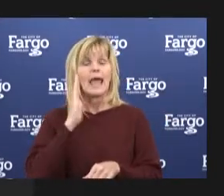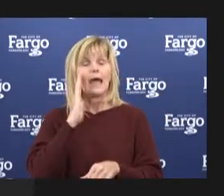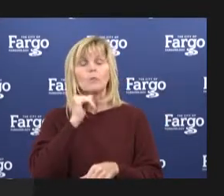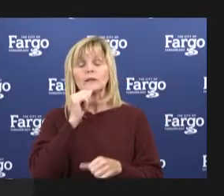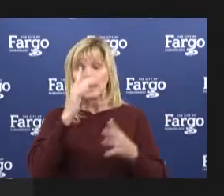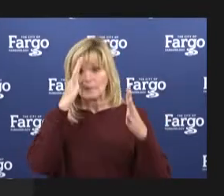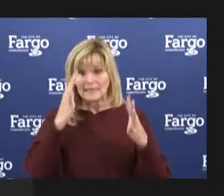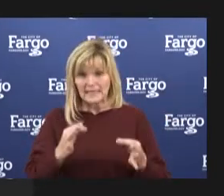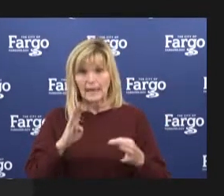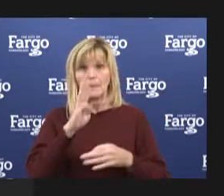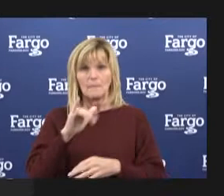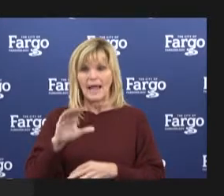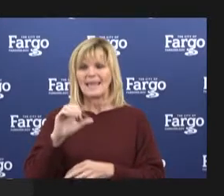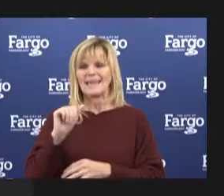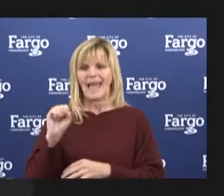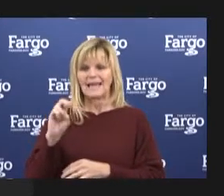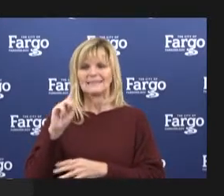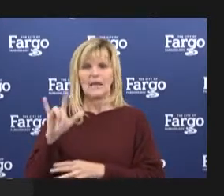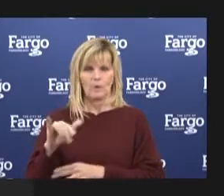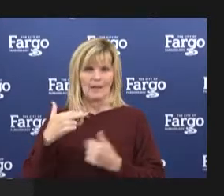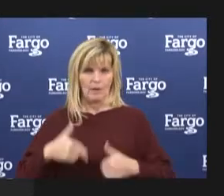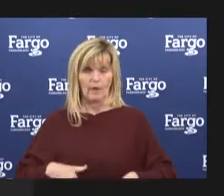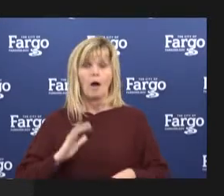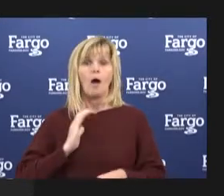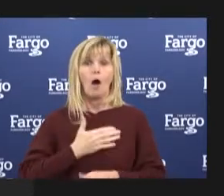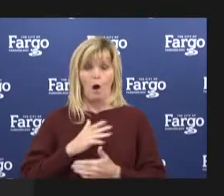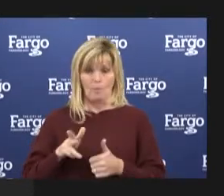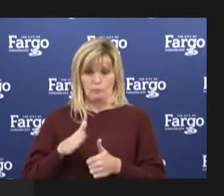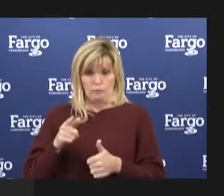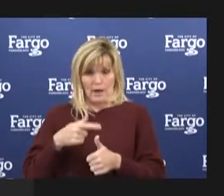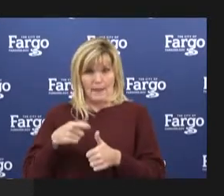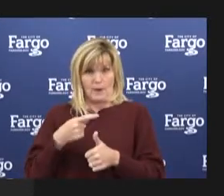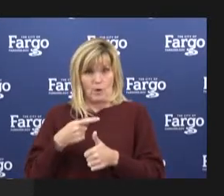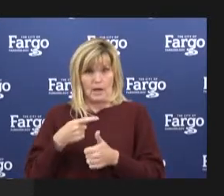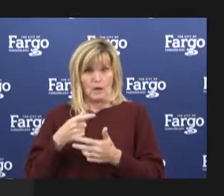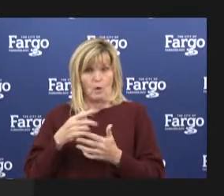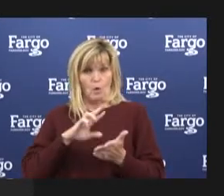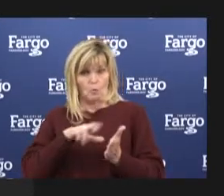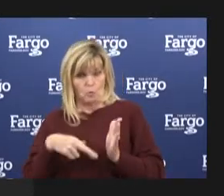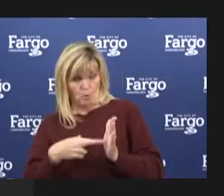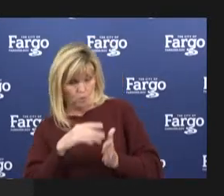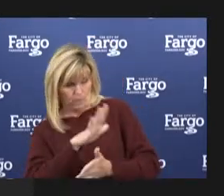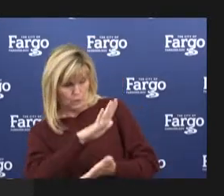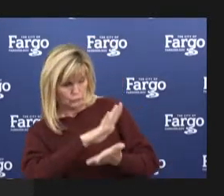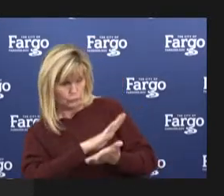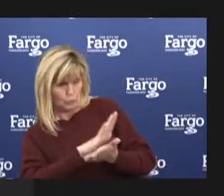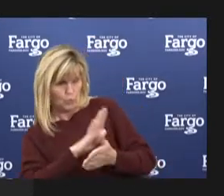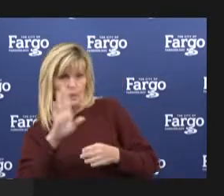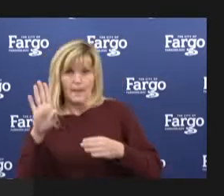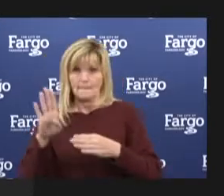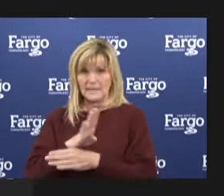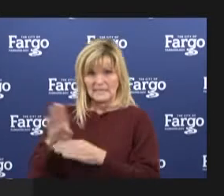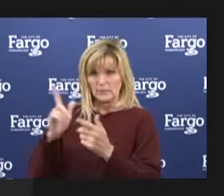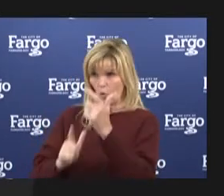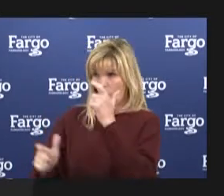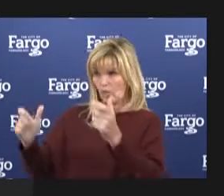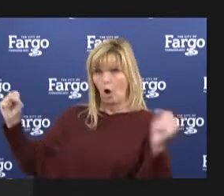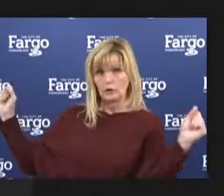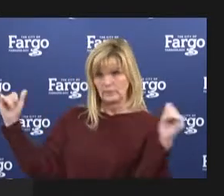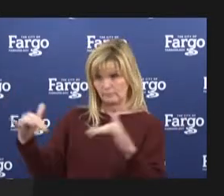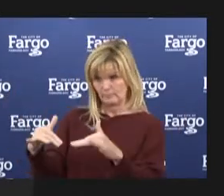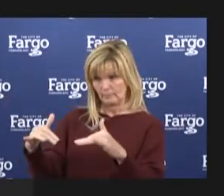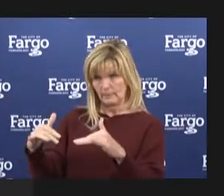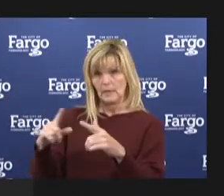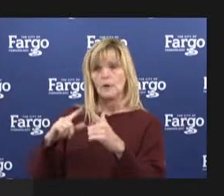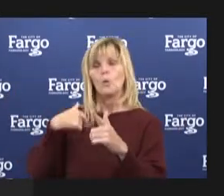by Fargo-Cass Public Health. Our primary role, whether it's with schools, businesses, or large gathering events, is